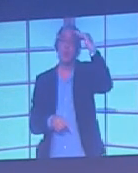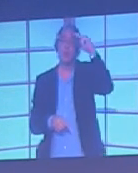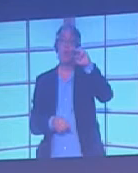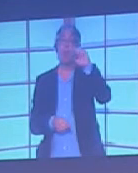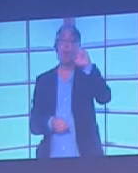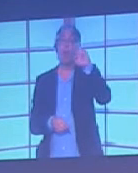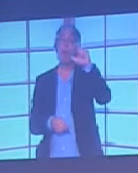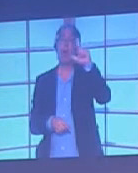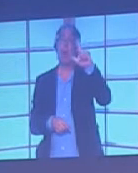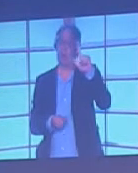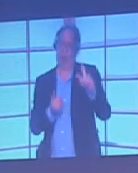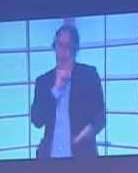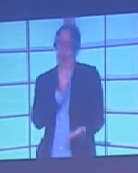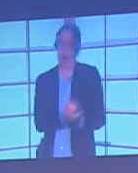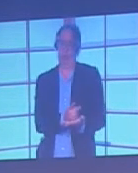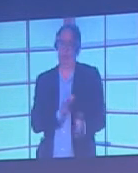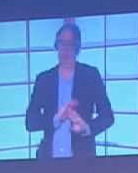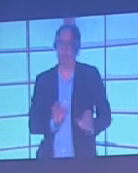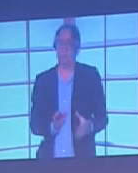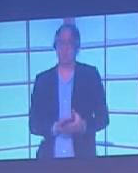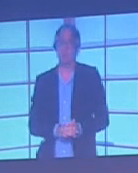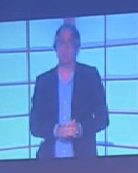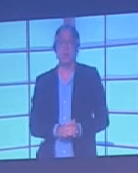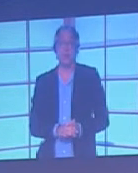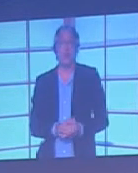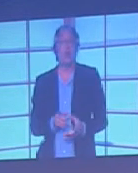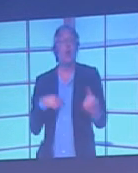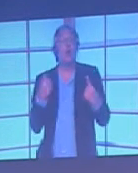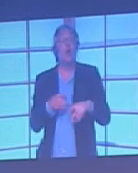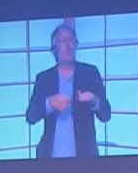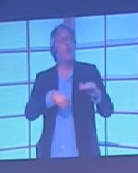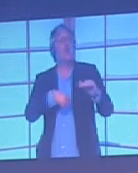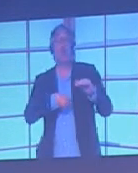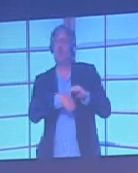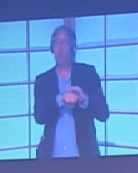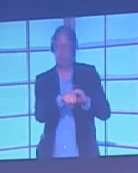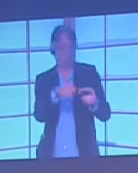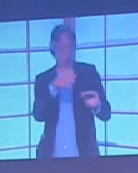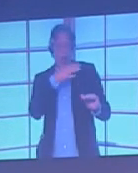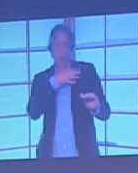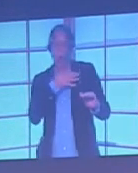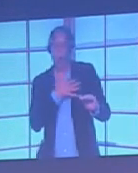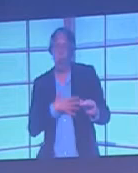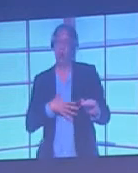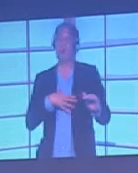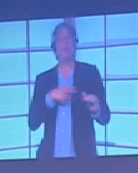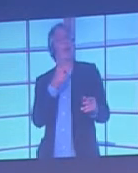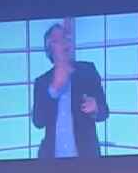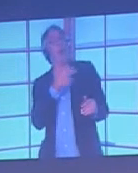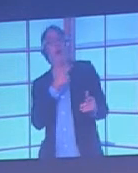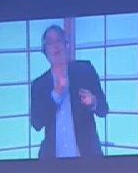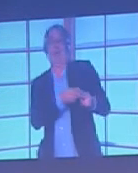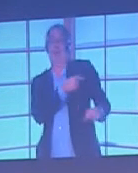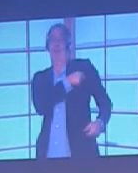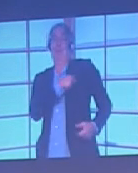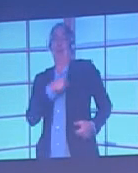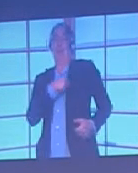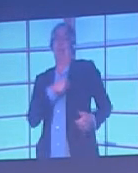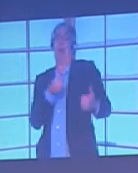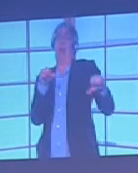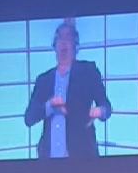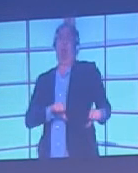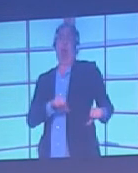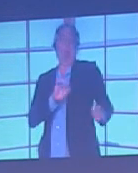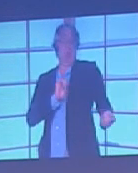If our clubs and football, as we know, is looking to improve reputation, there is no better way than